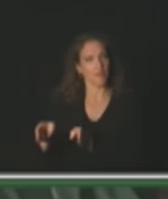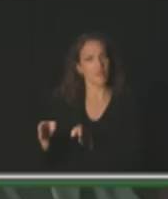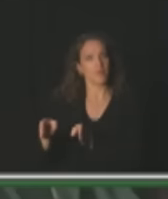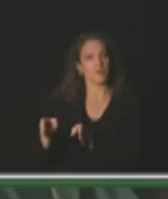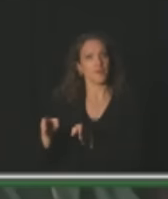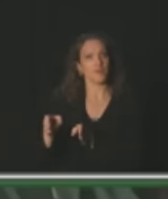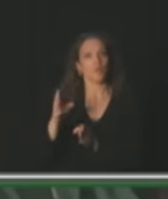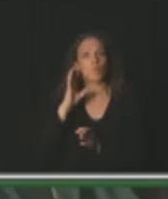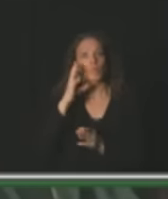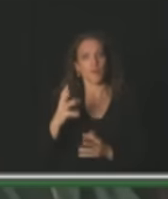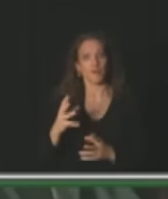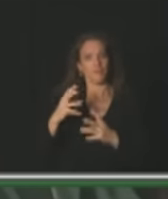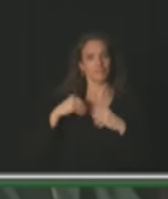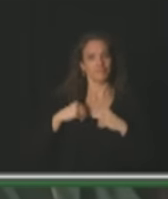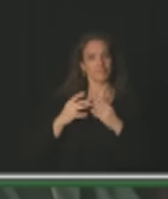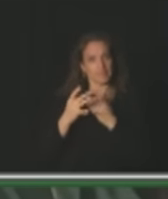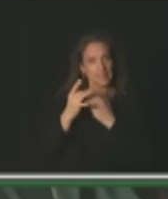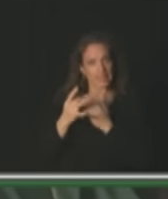for leadership,